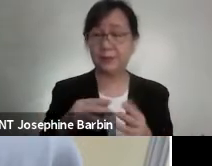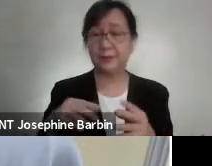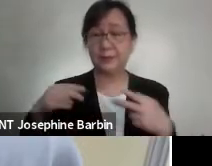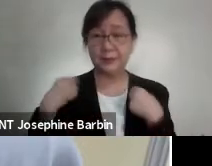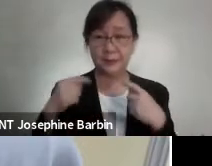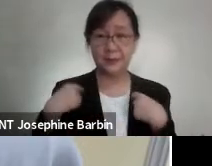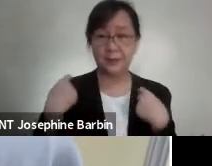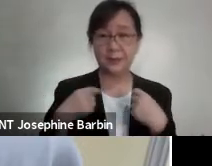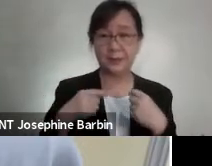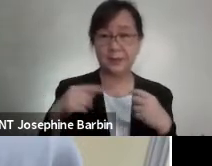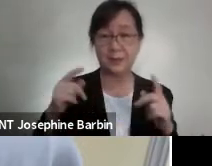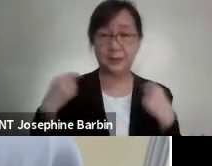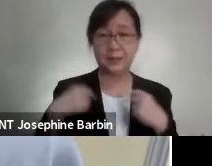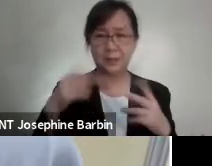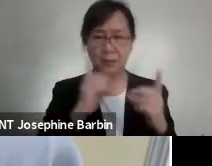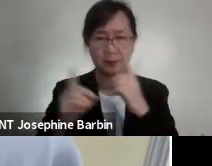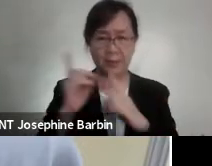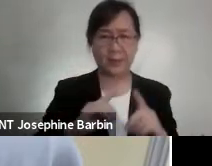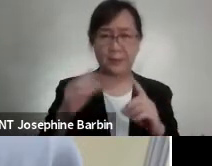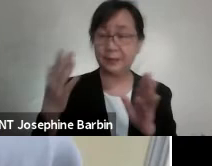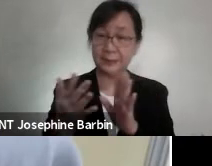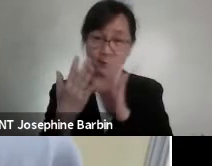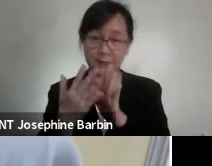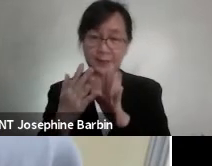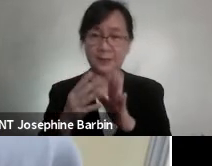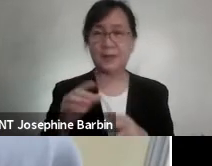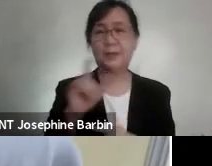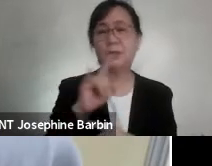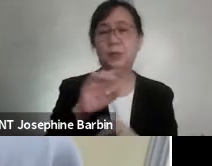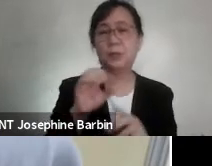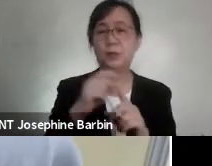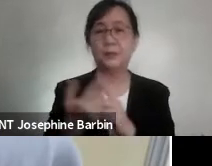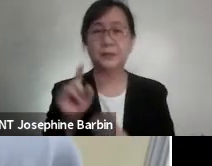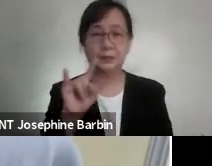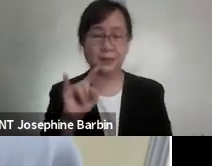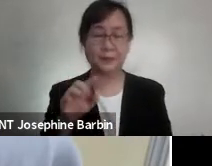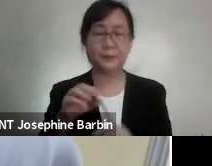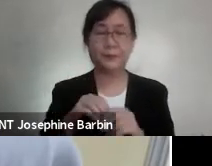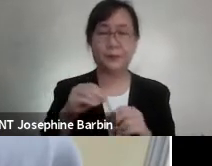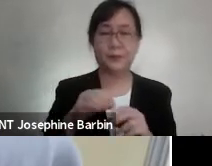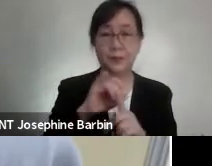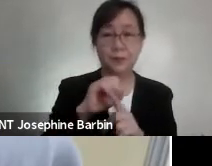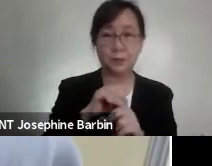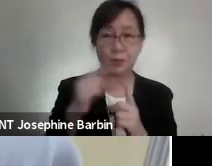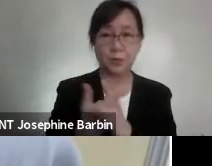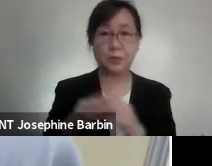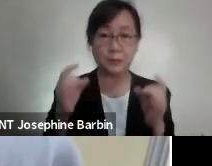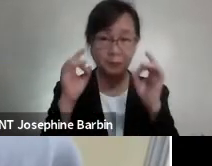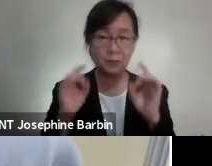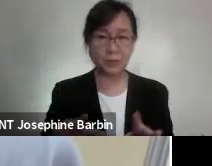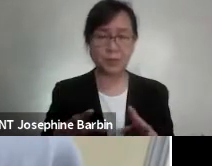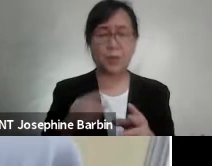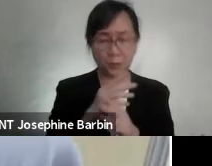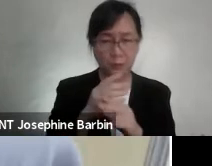they encounter on social media platforms, etc. And in addition to these social risks, they're quite concerned about